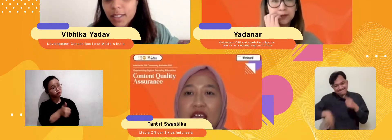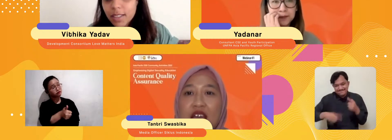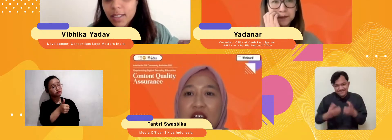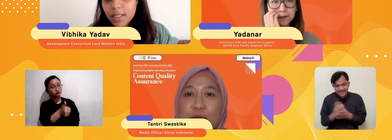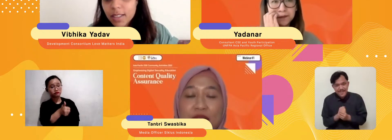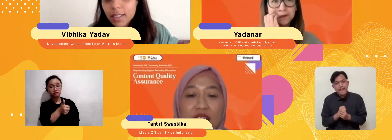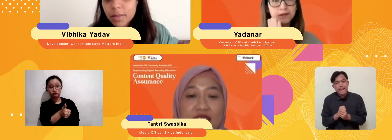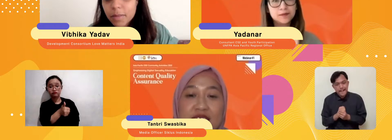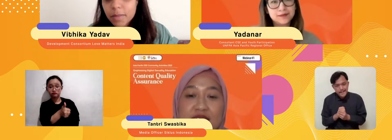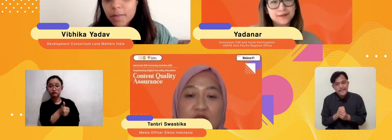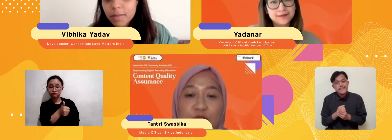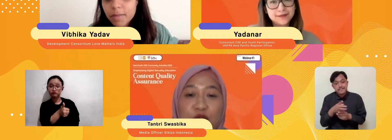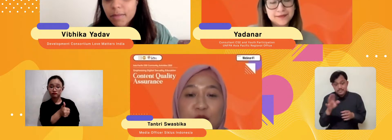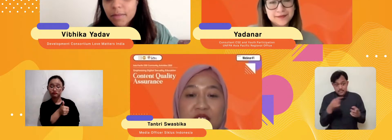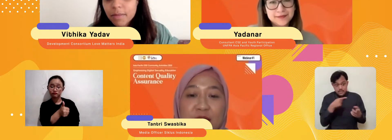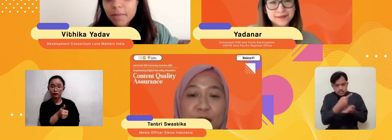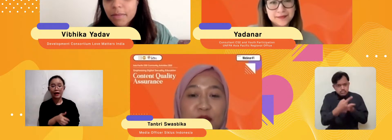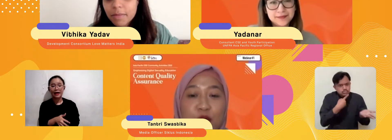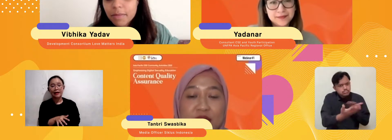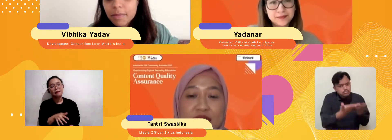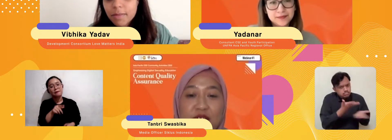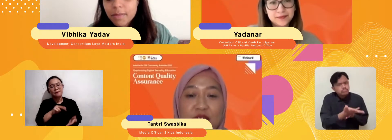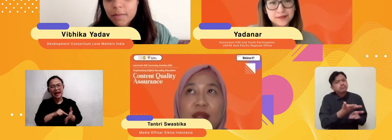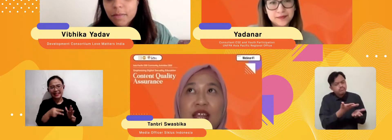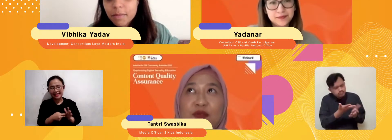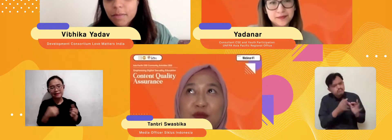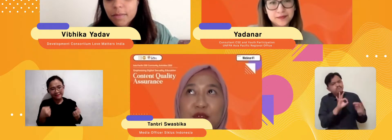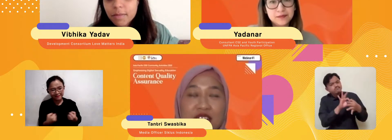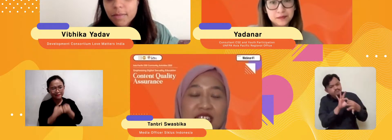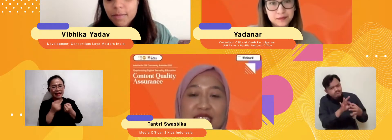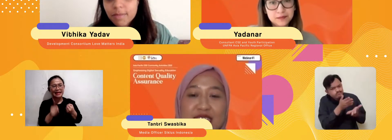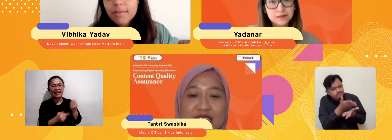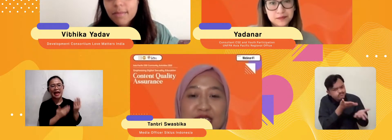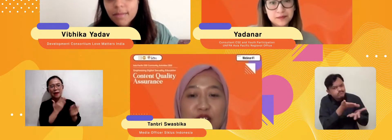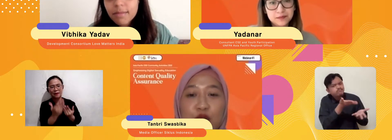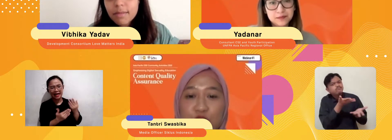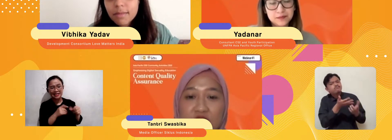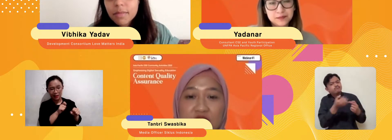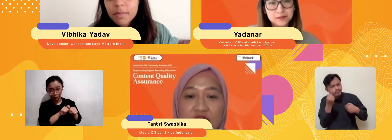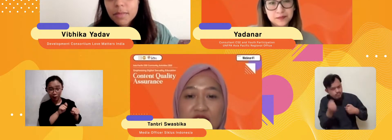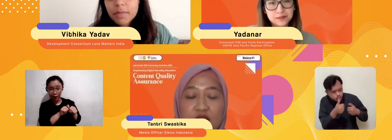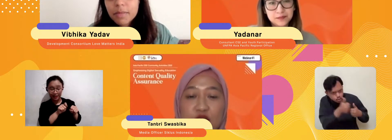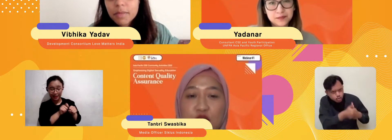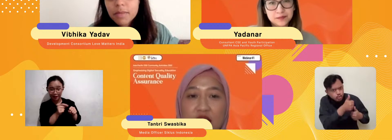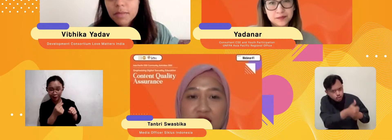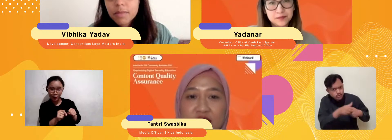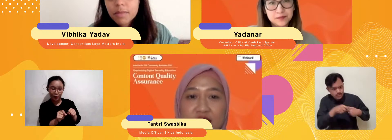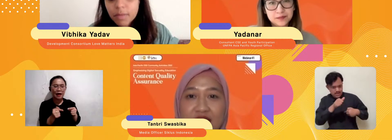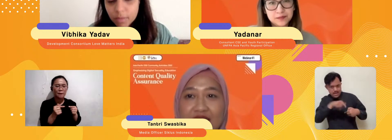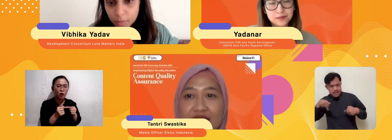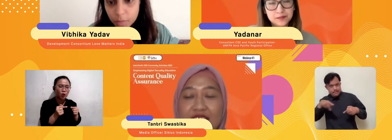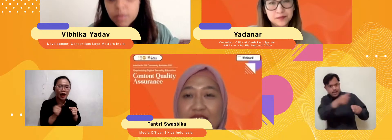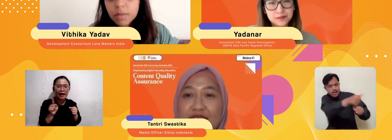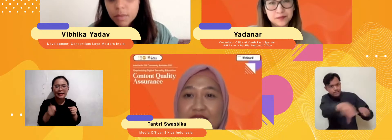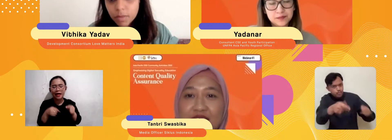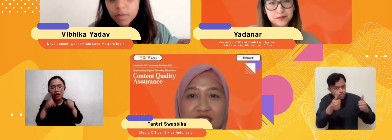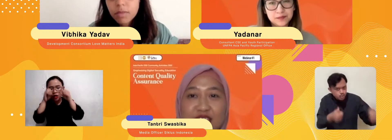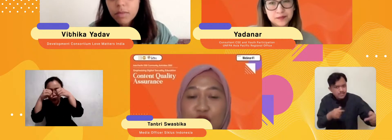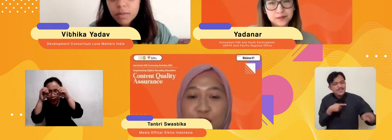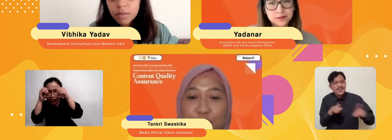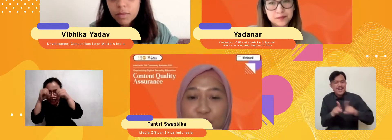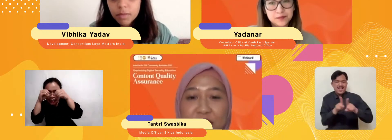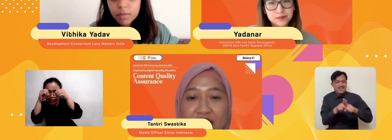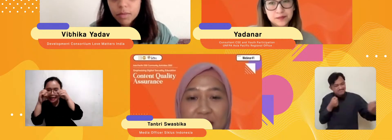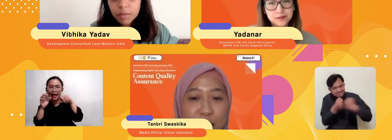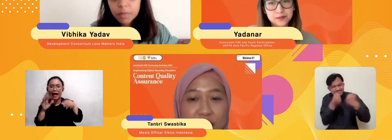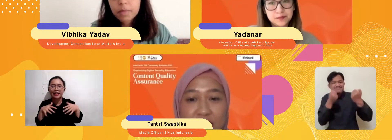that the backlash is come from the platform itself. I mean, like in this case, like Google and also other, like I think